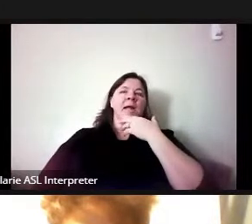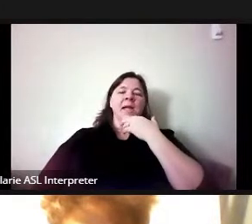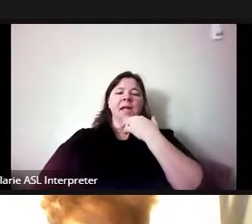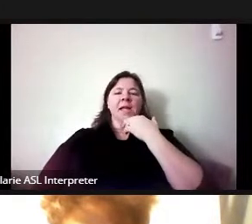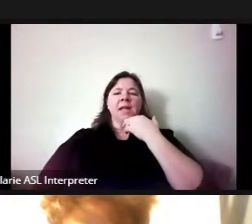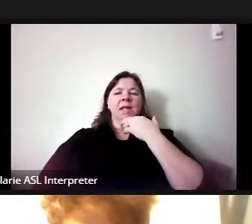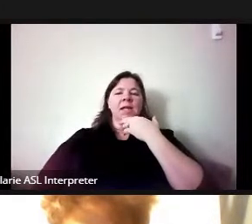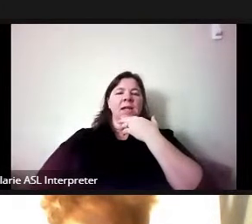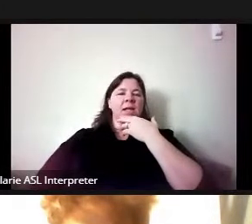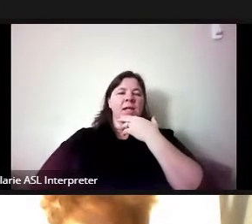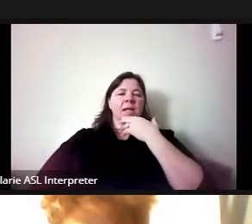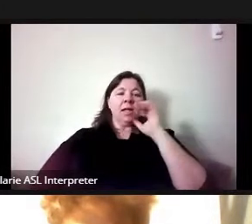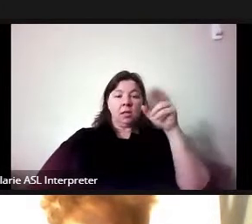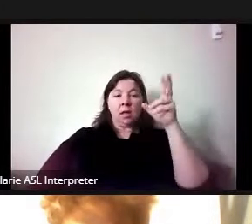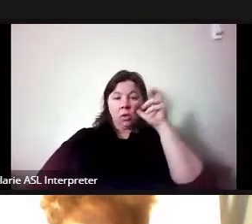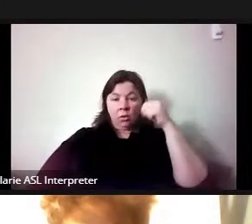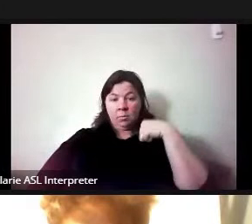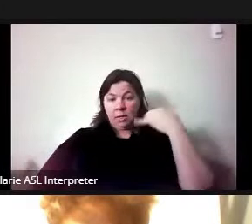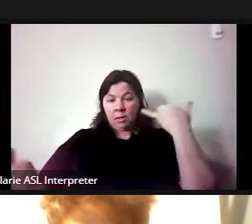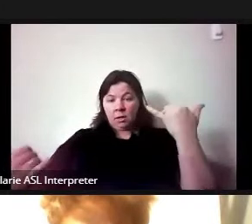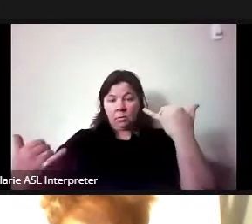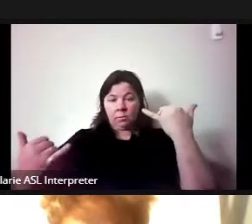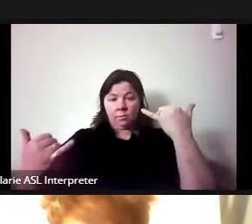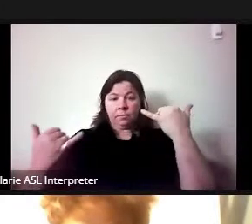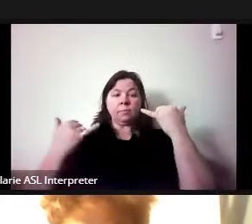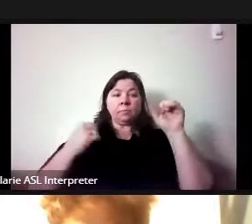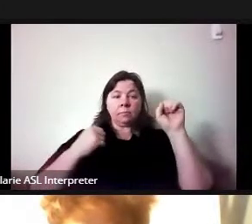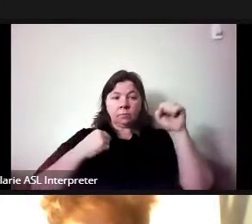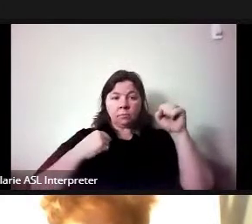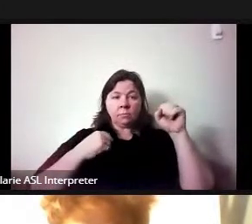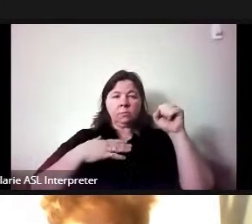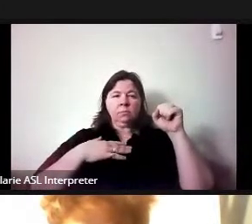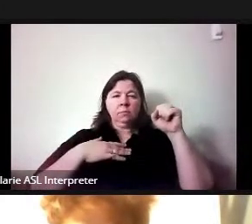Mute, yes. Can you hear me now? Yes, we can hear you.